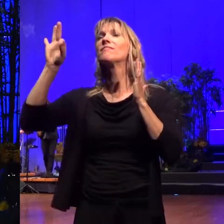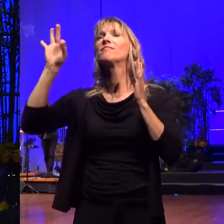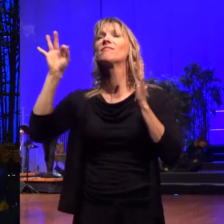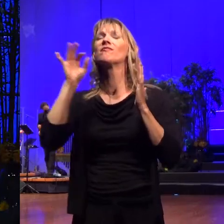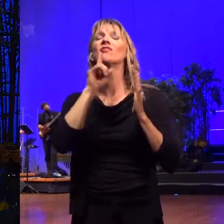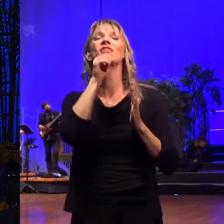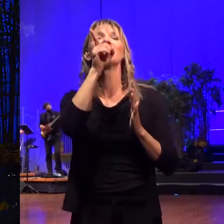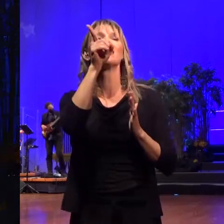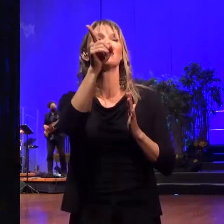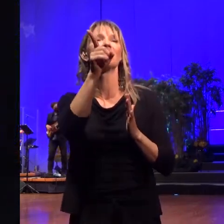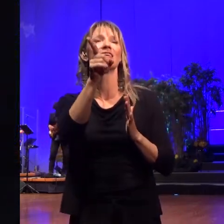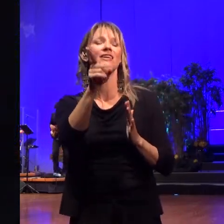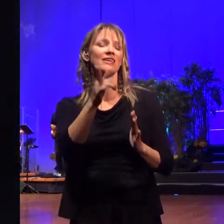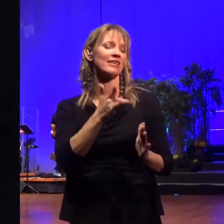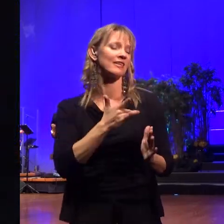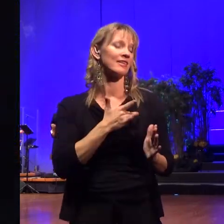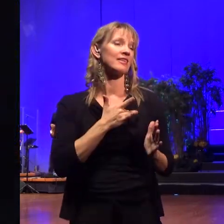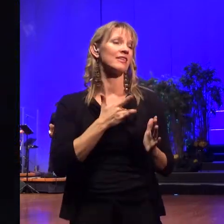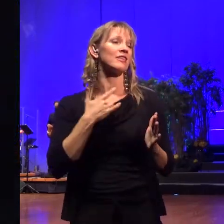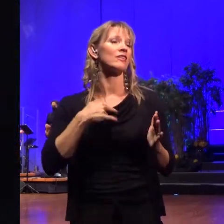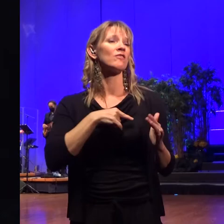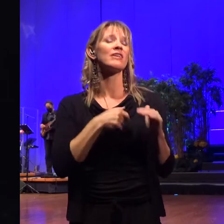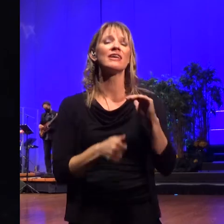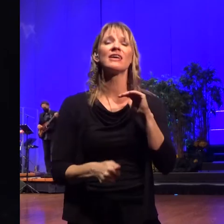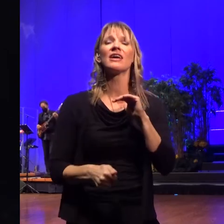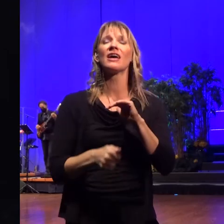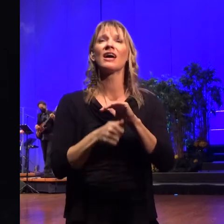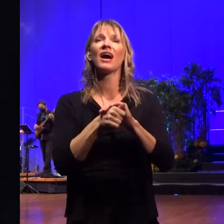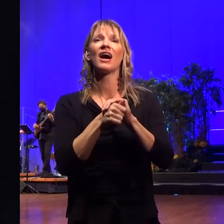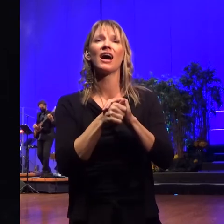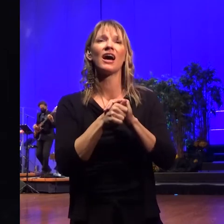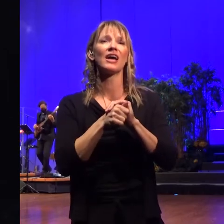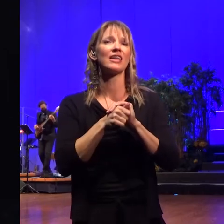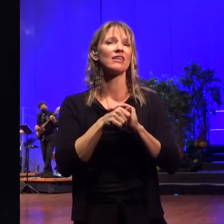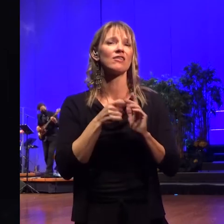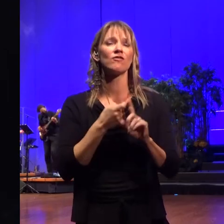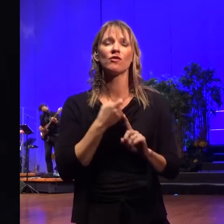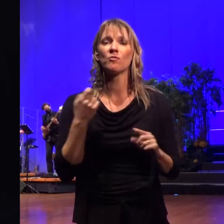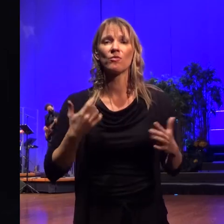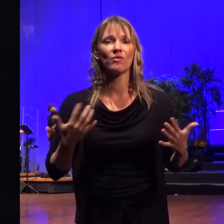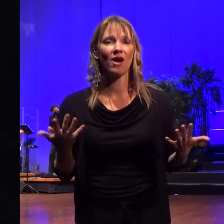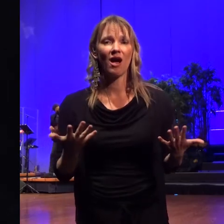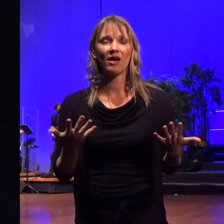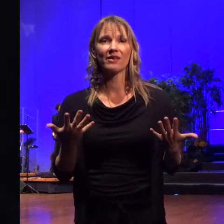inside. What are we hiding from?